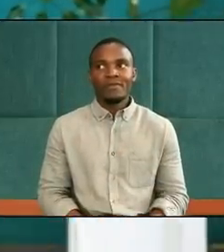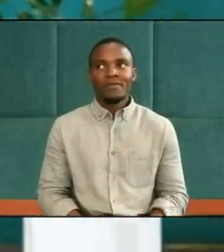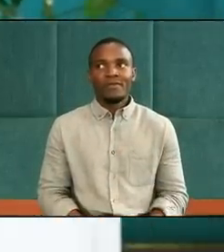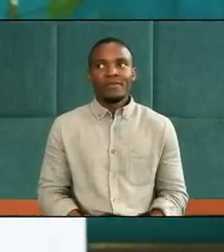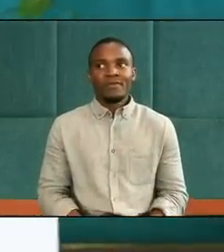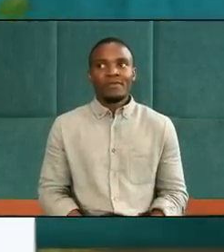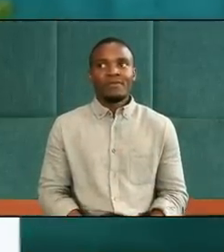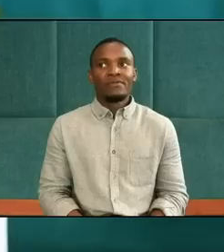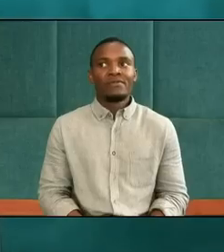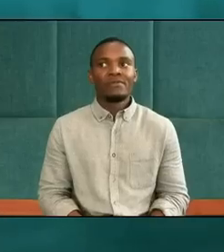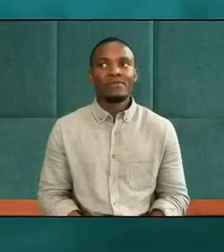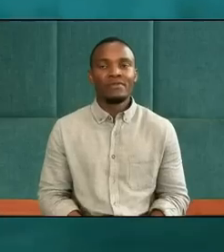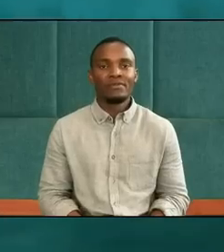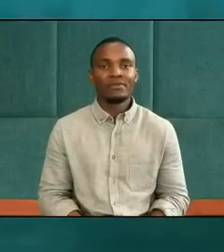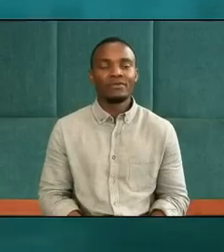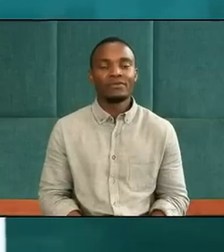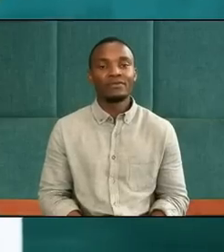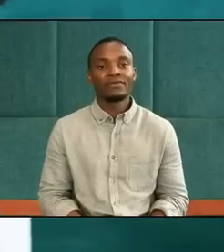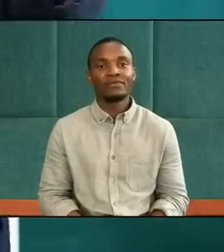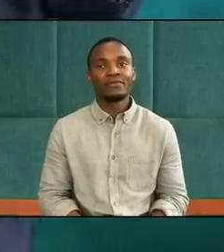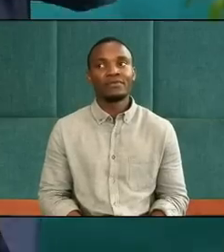Ha!